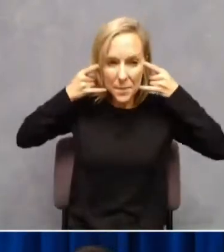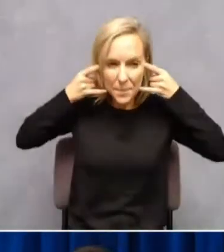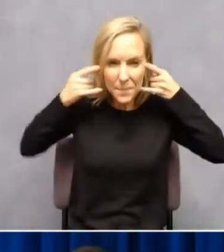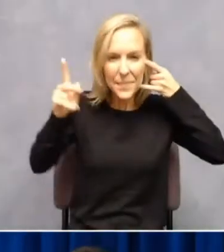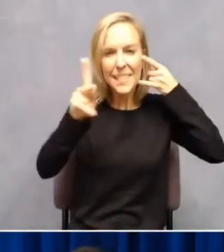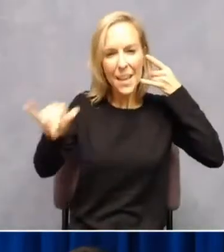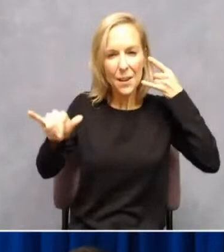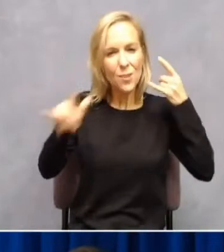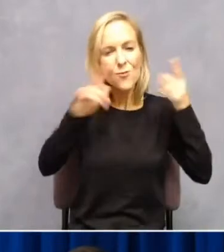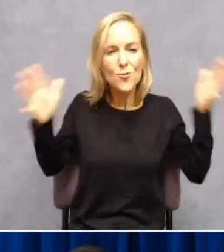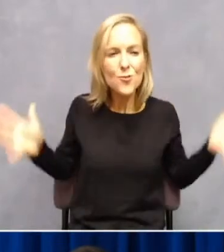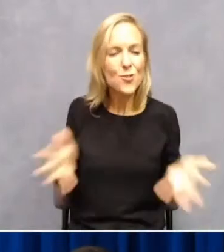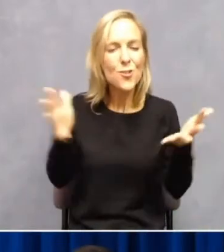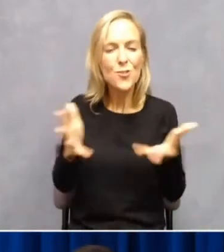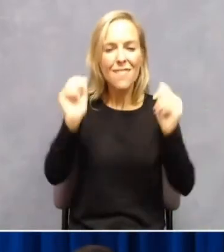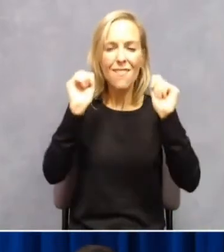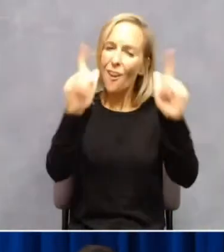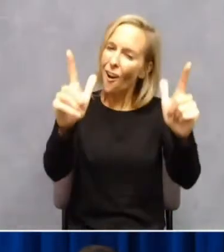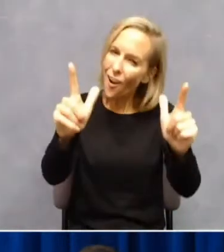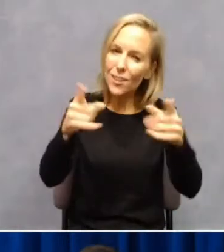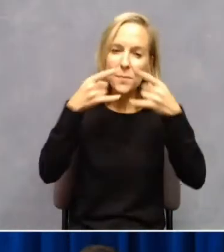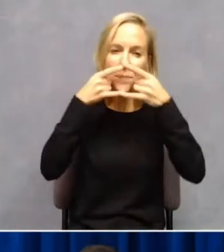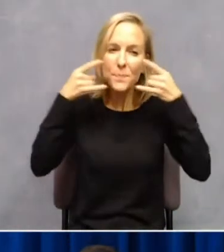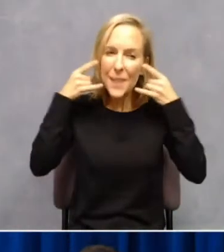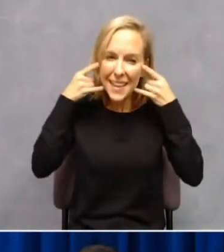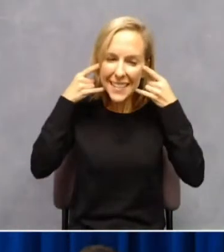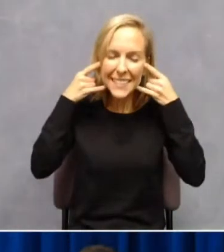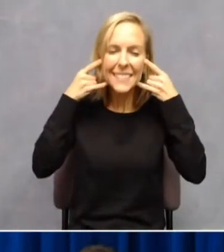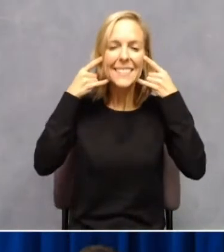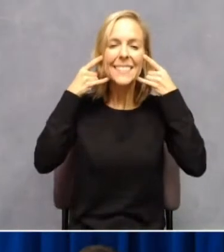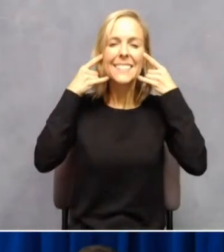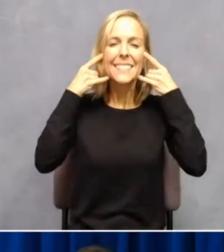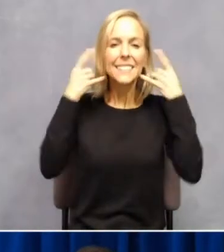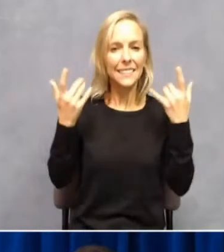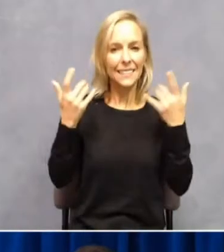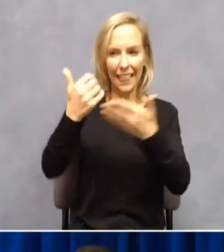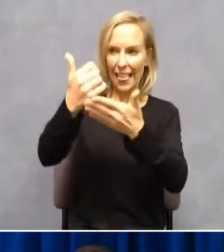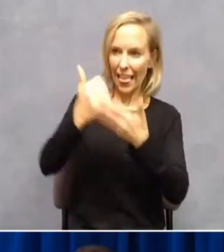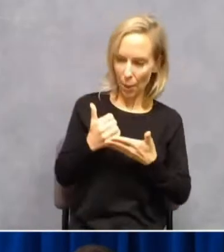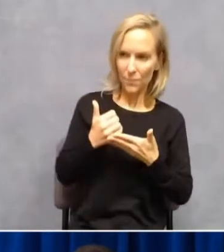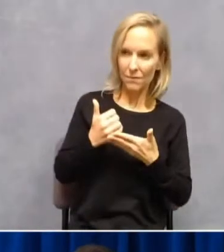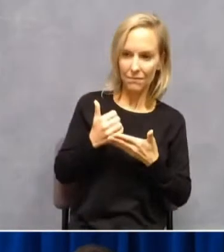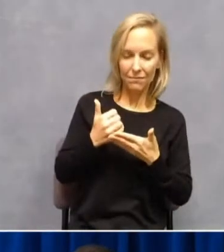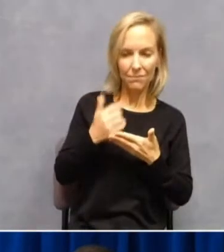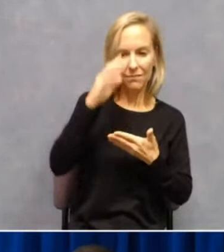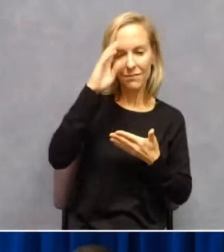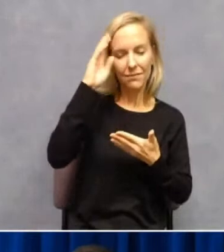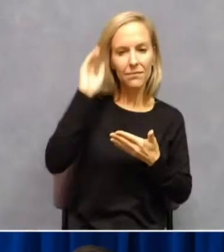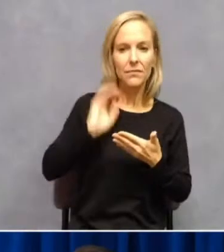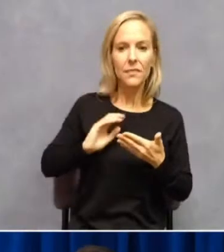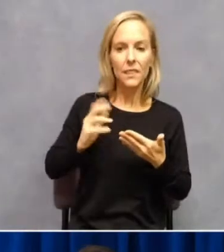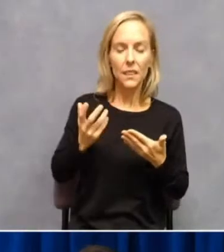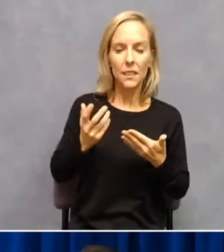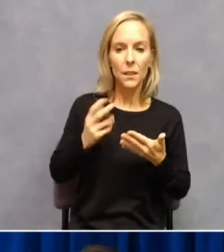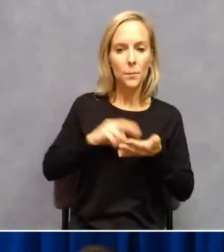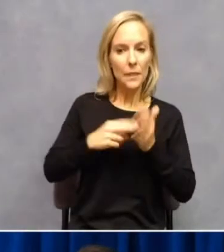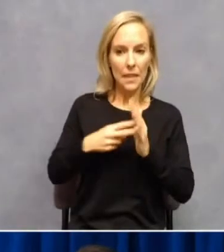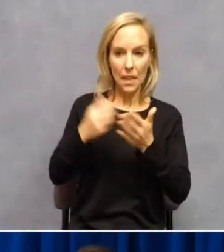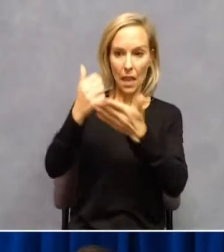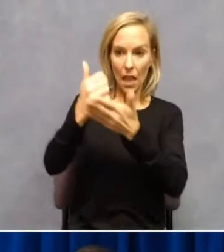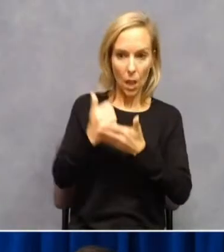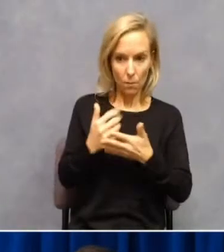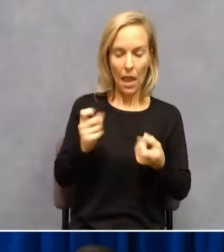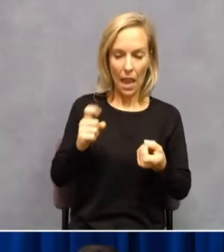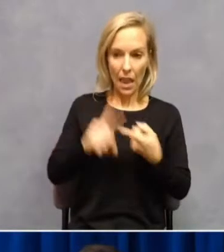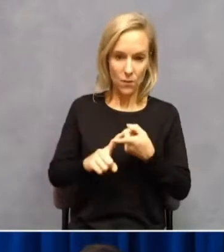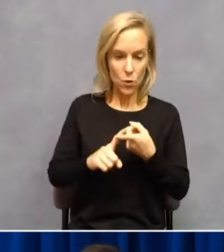out there to wear a mask, which is what helps us to not have to take other drastic action. It